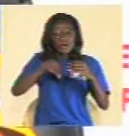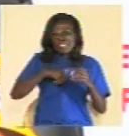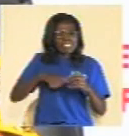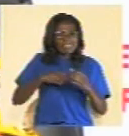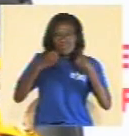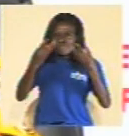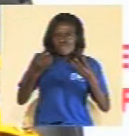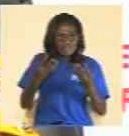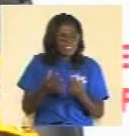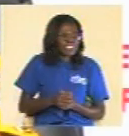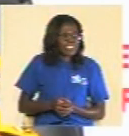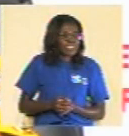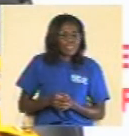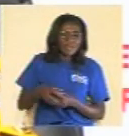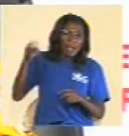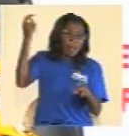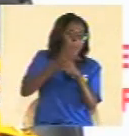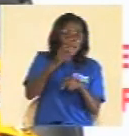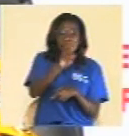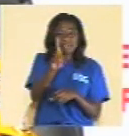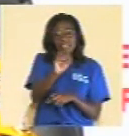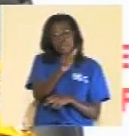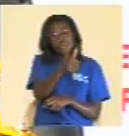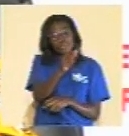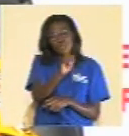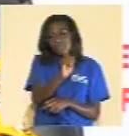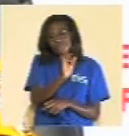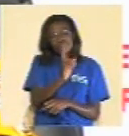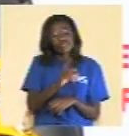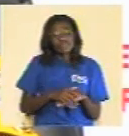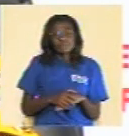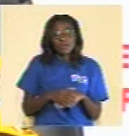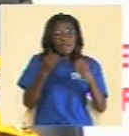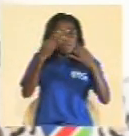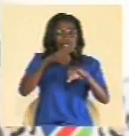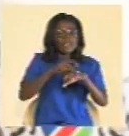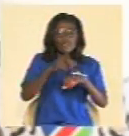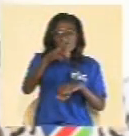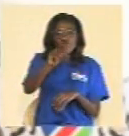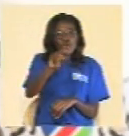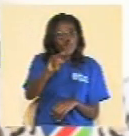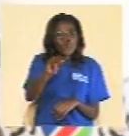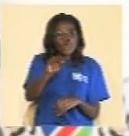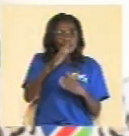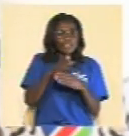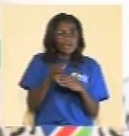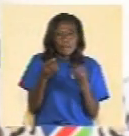that's a tricky question, but most likely, no. Because like I